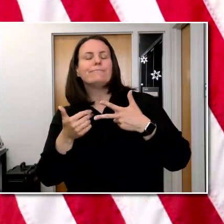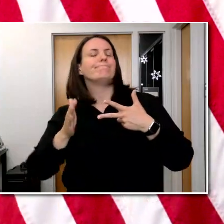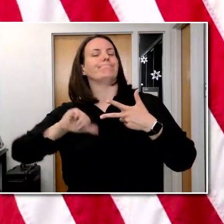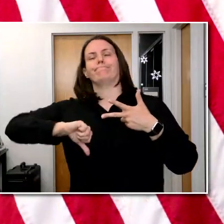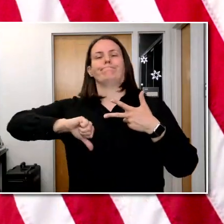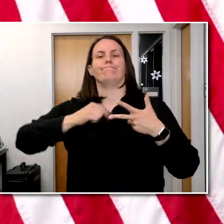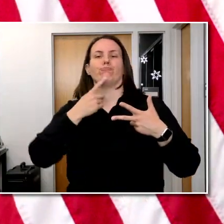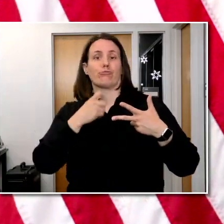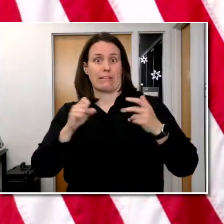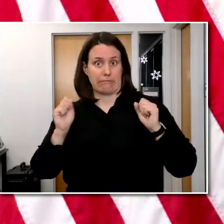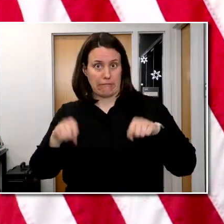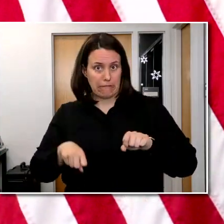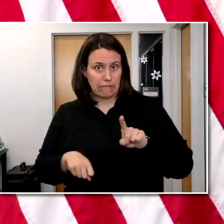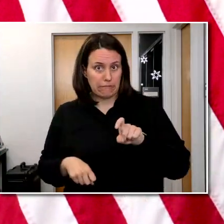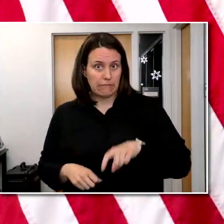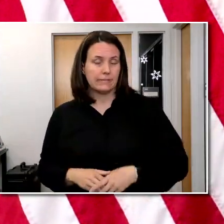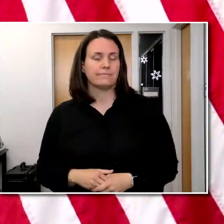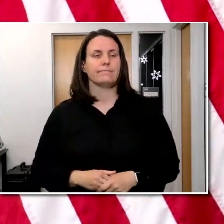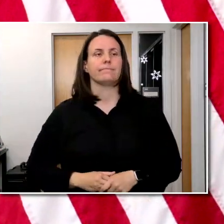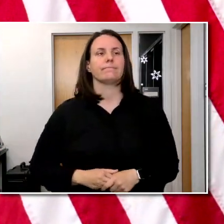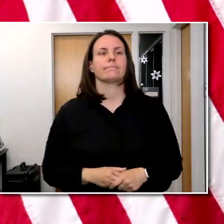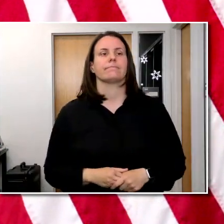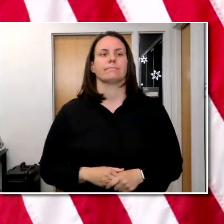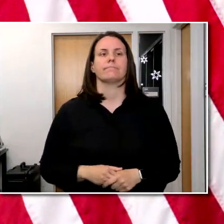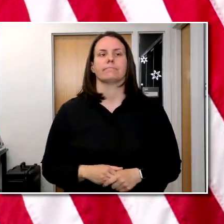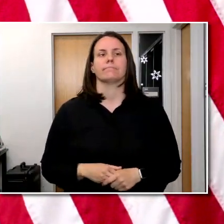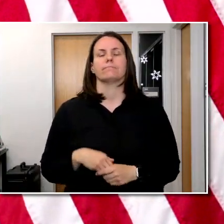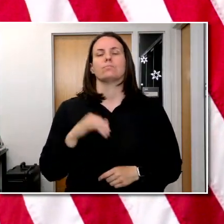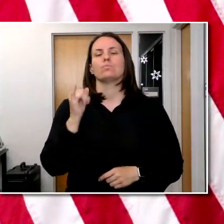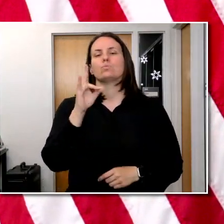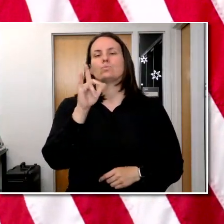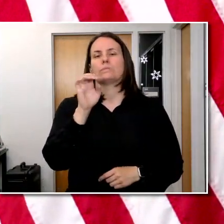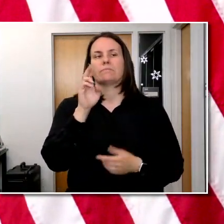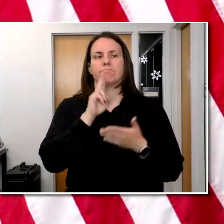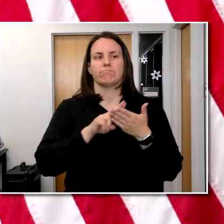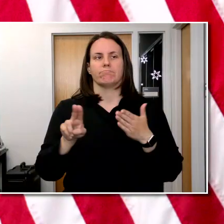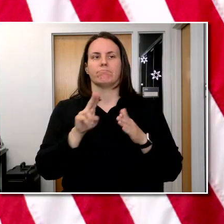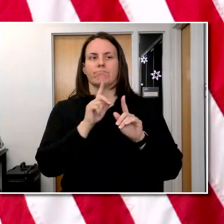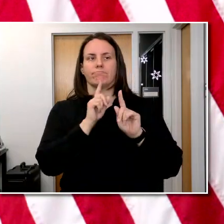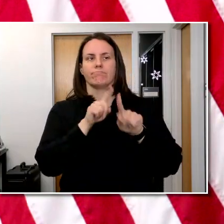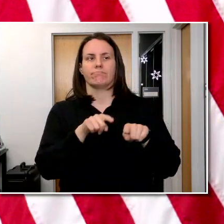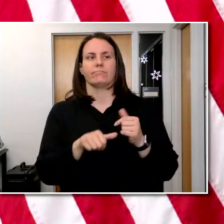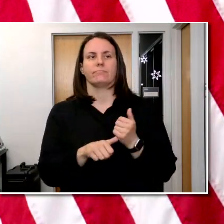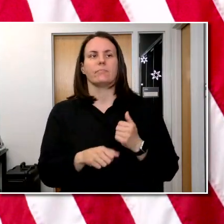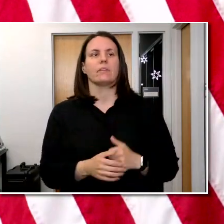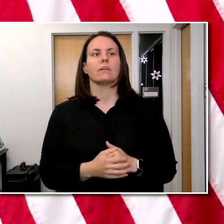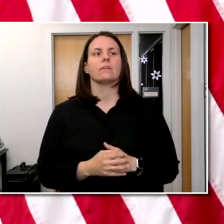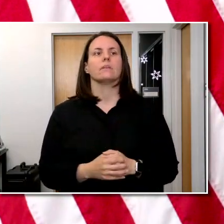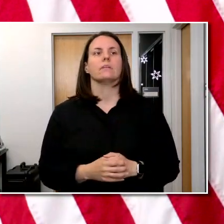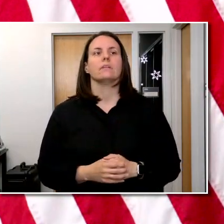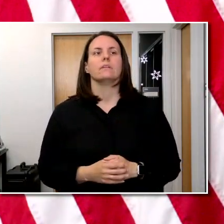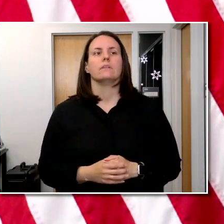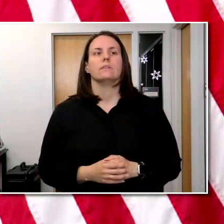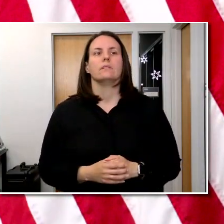because in order for us to know where the virus is and to know that we can protect people,